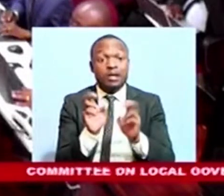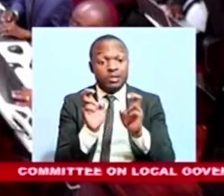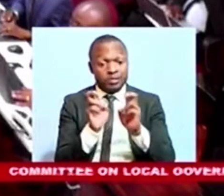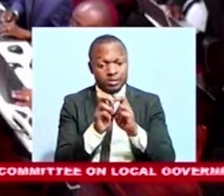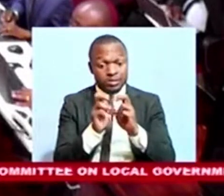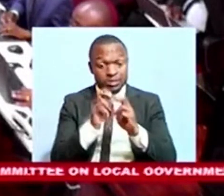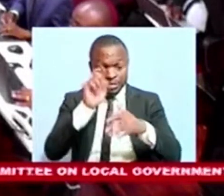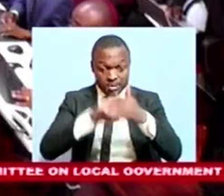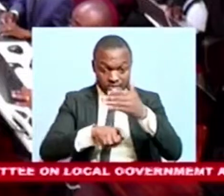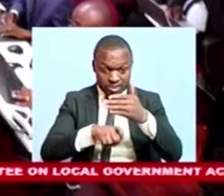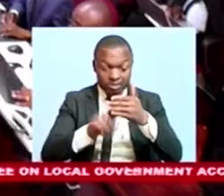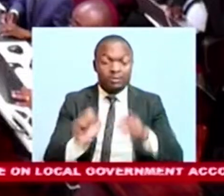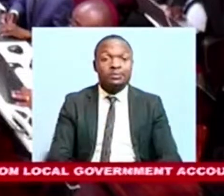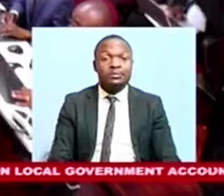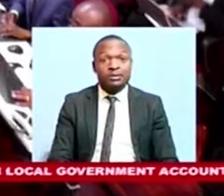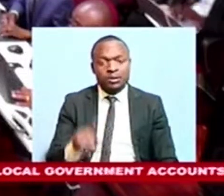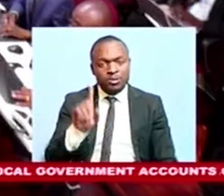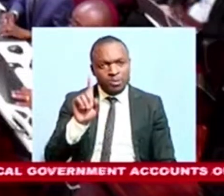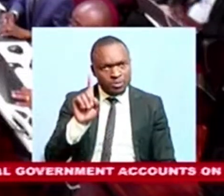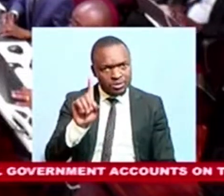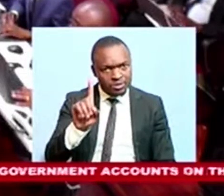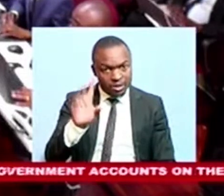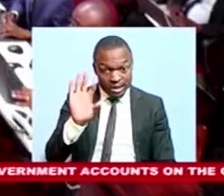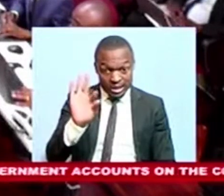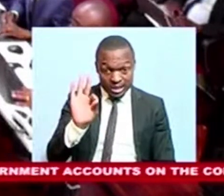sum. It was